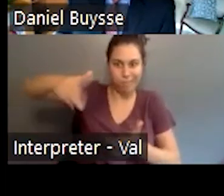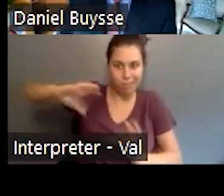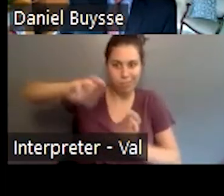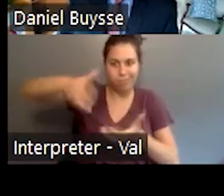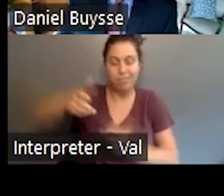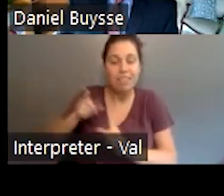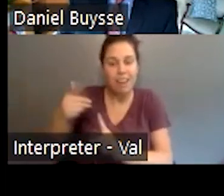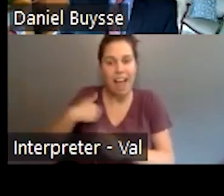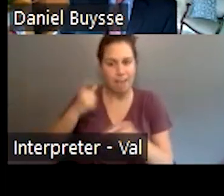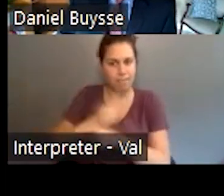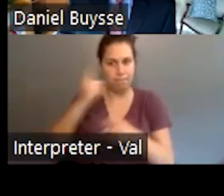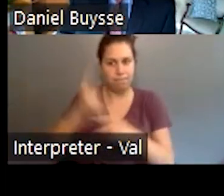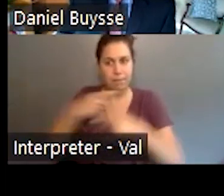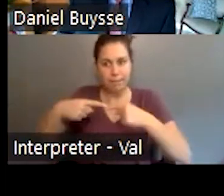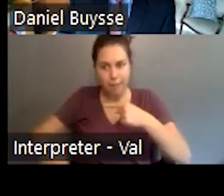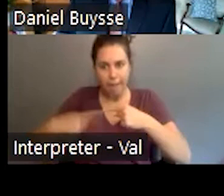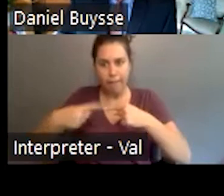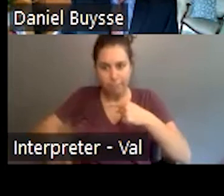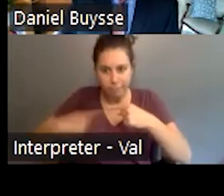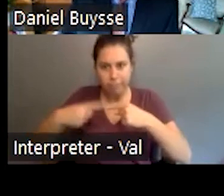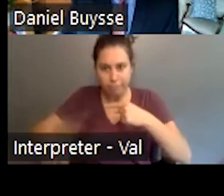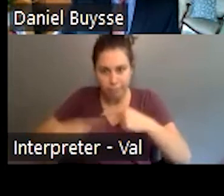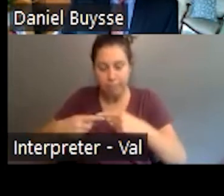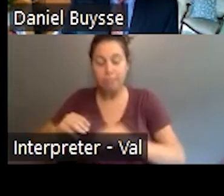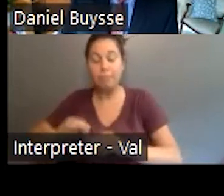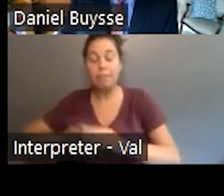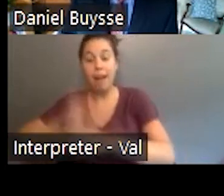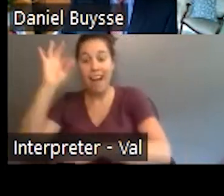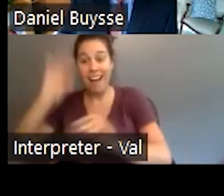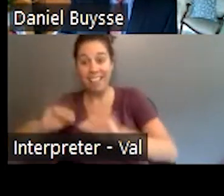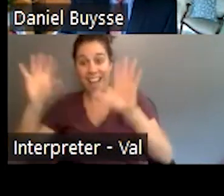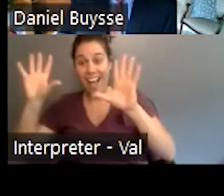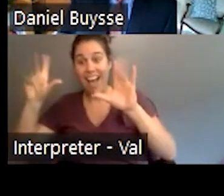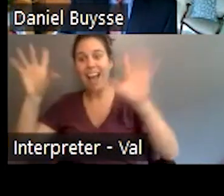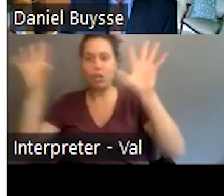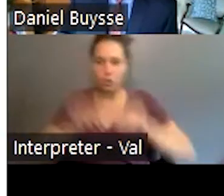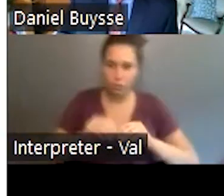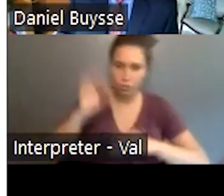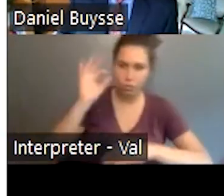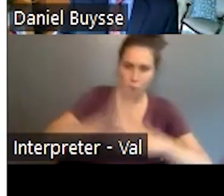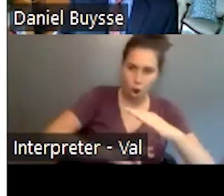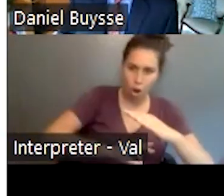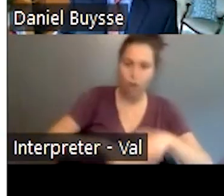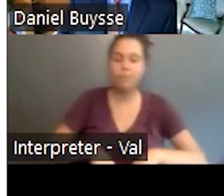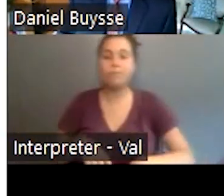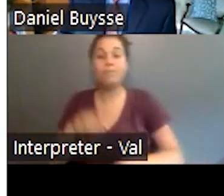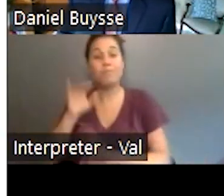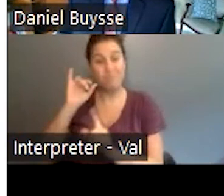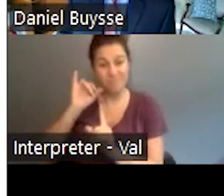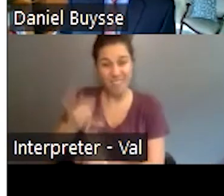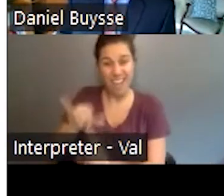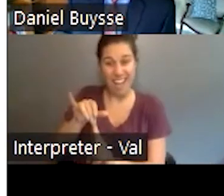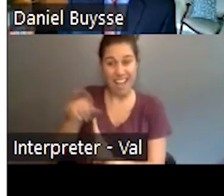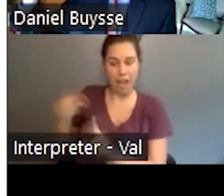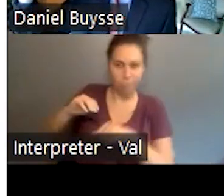regularly occurring cycles of light and dark. So the circadian timing system is our biological